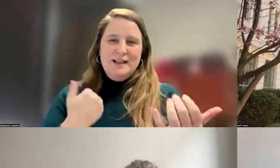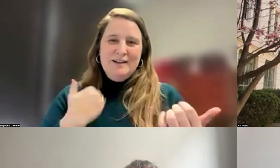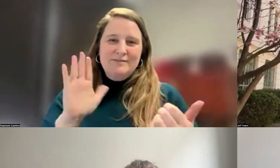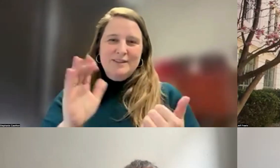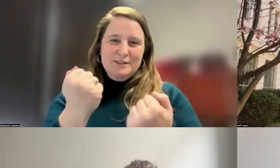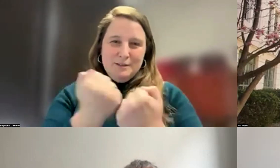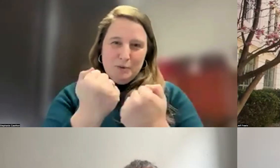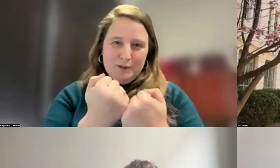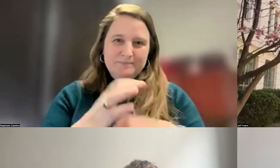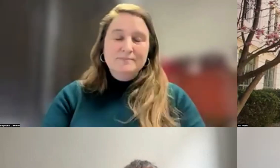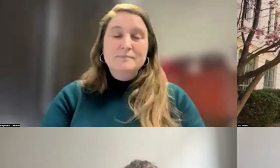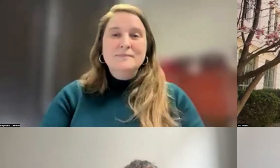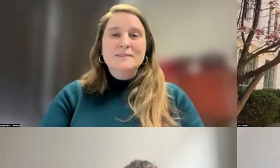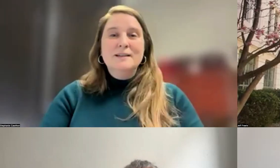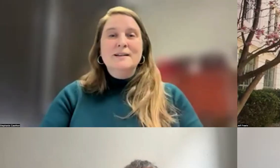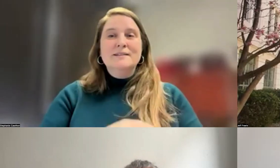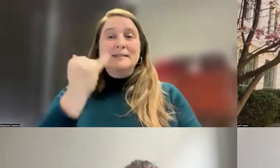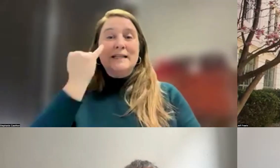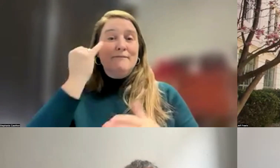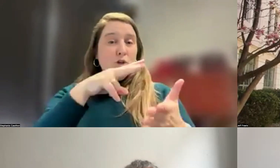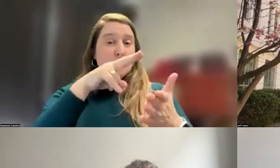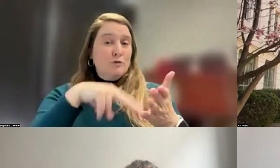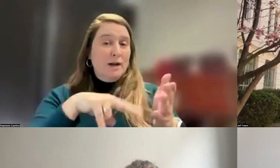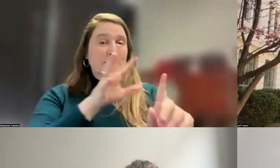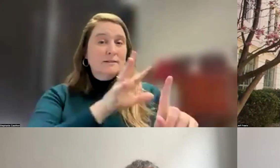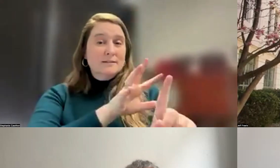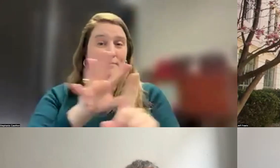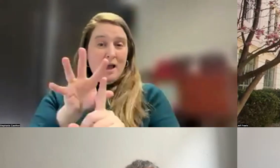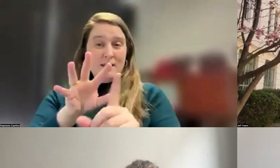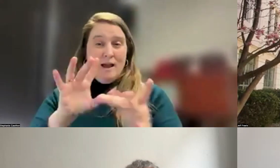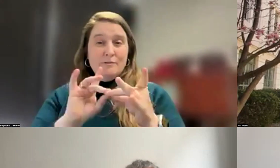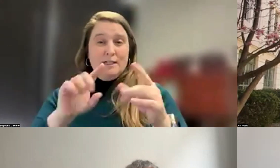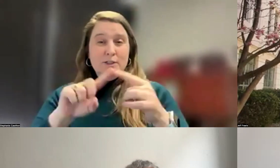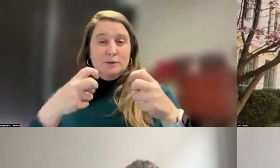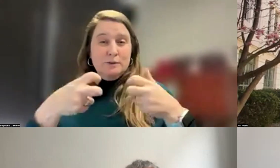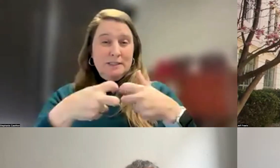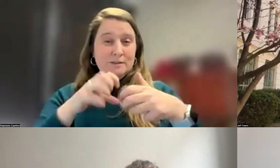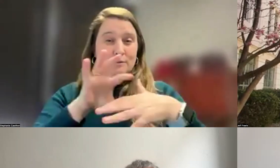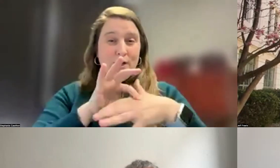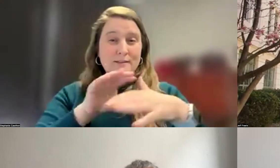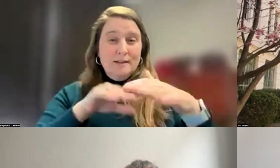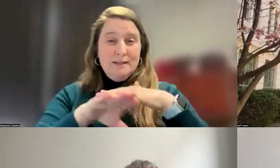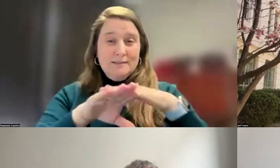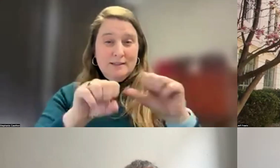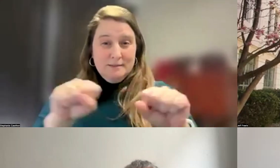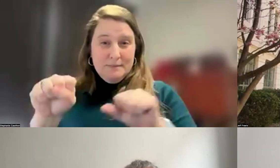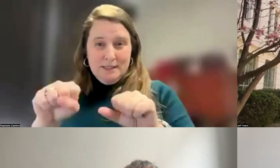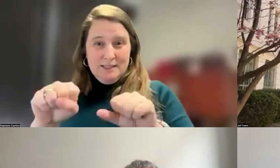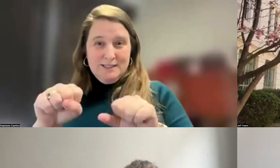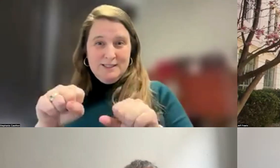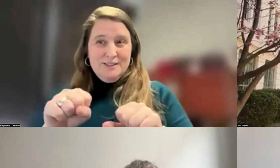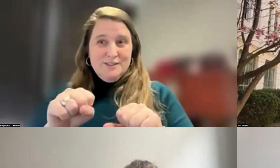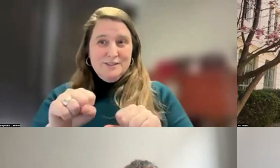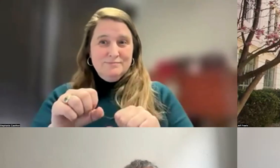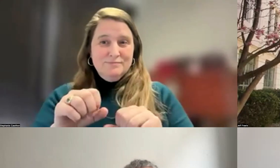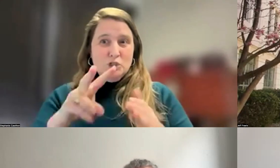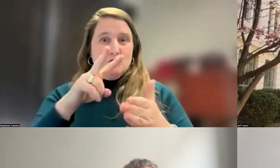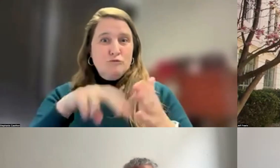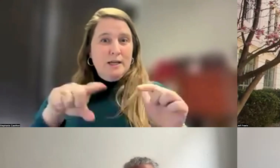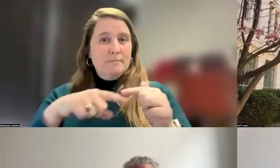are colleagues of mine here at the University of Texas at Austin. I'm thrilled to have their support. Now, if you read the spotlight on the